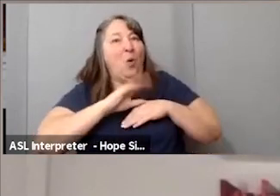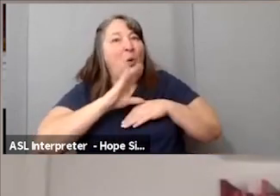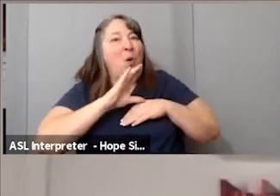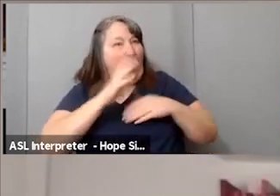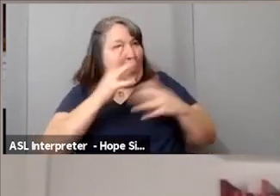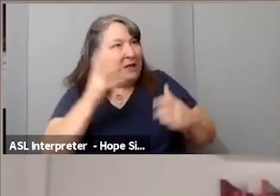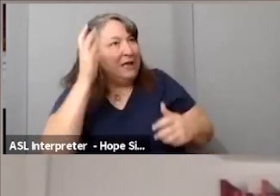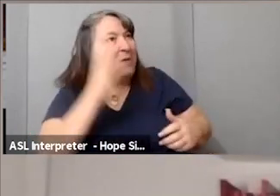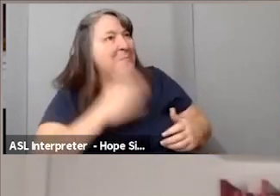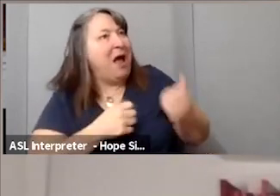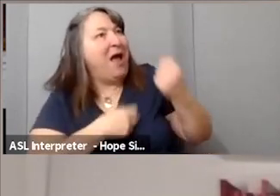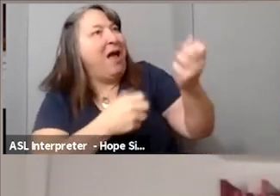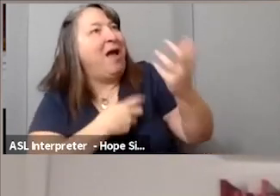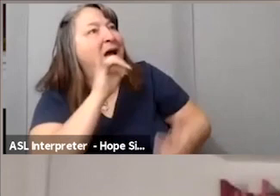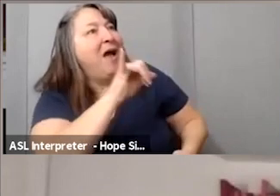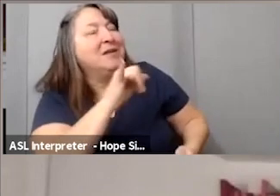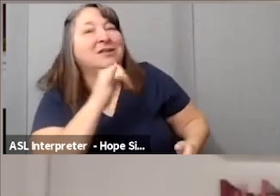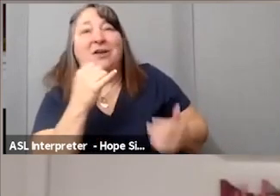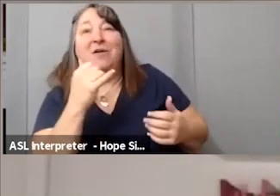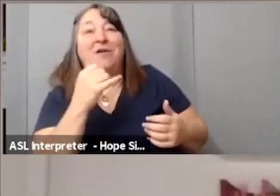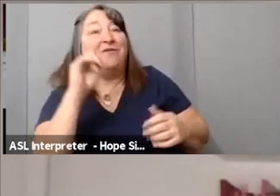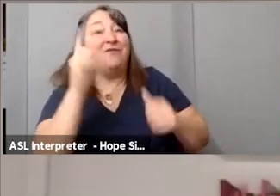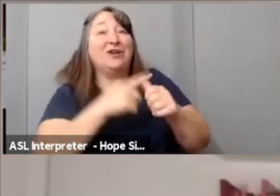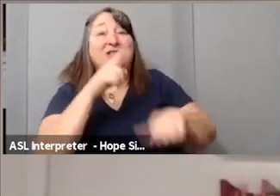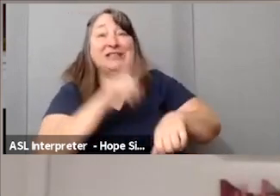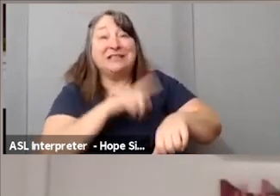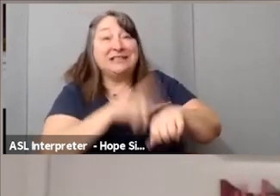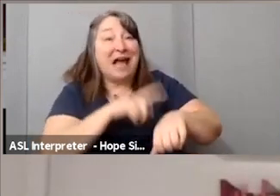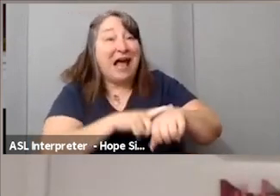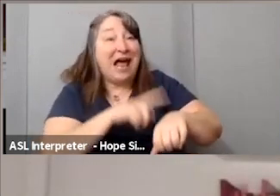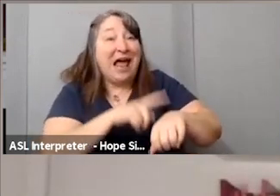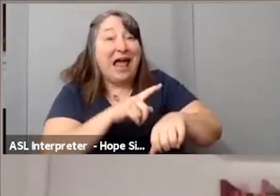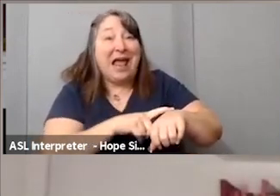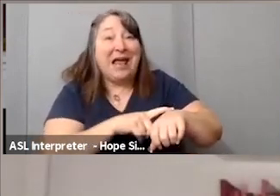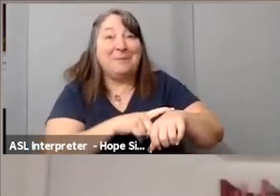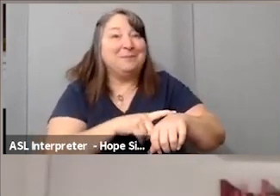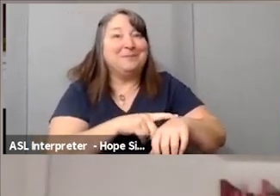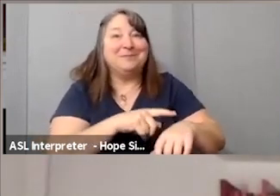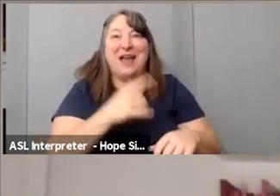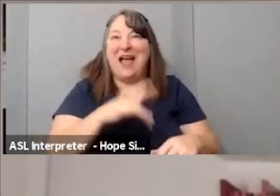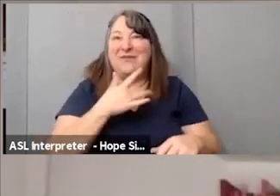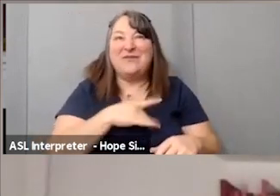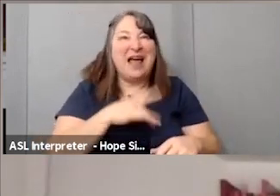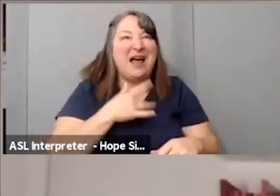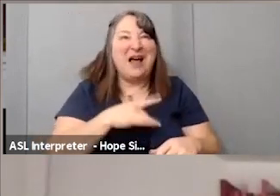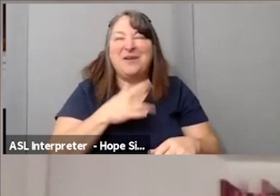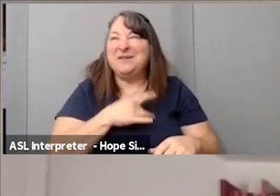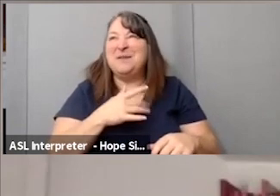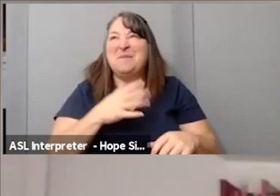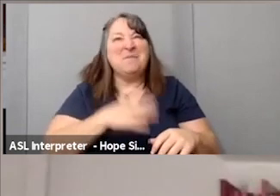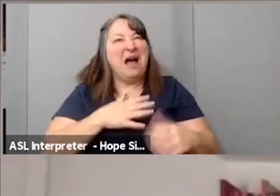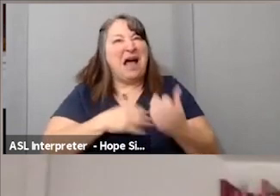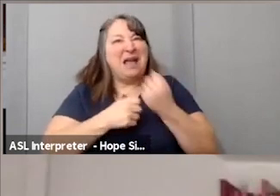like for once, my voice was not being open and respected in the way I wanted it to because of such a traumatic and deeply saddening event. So